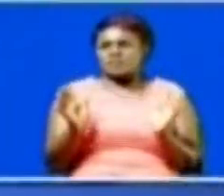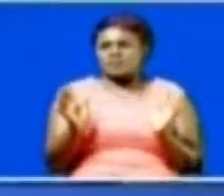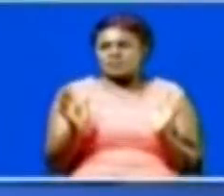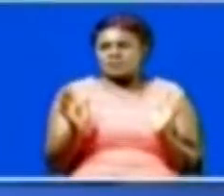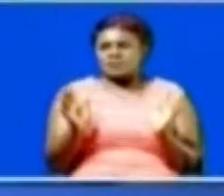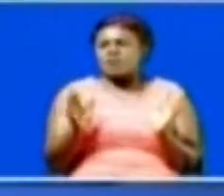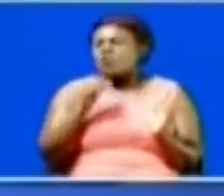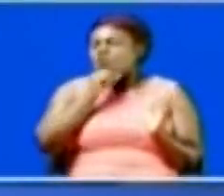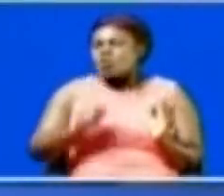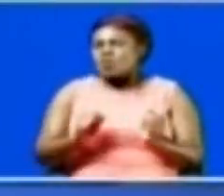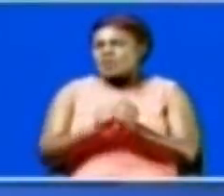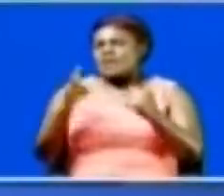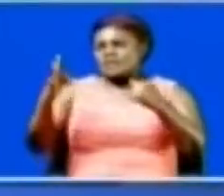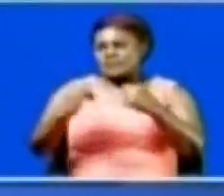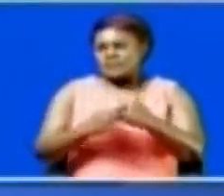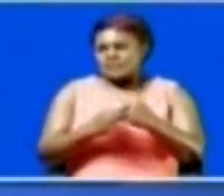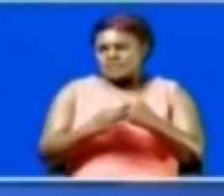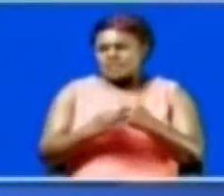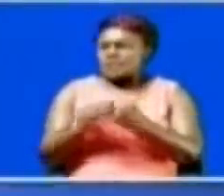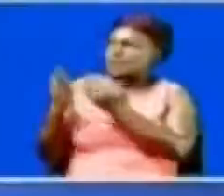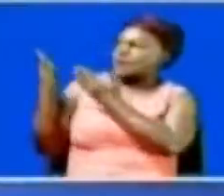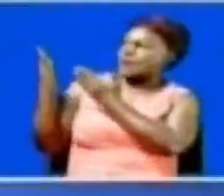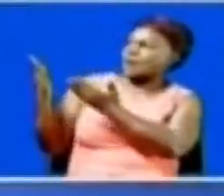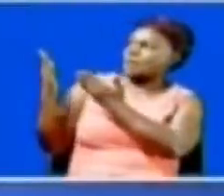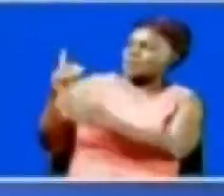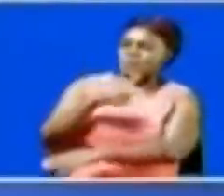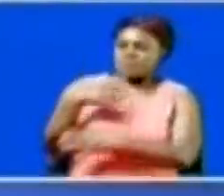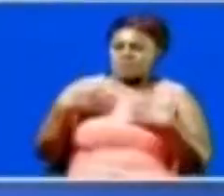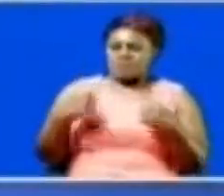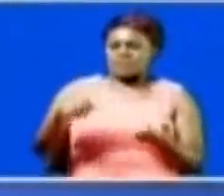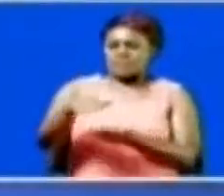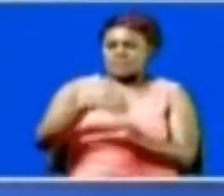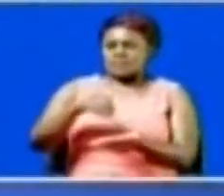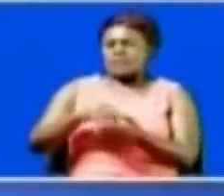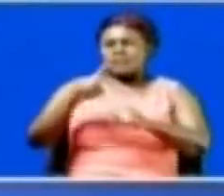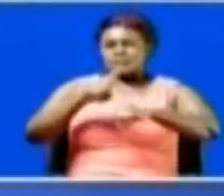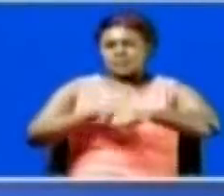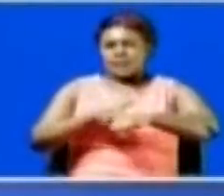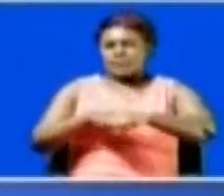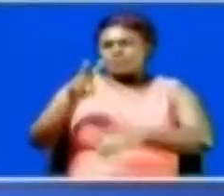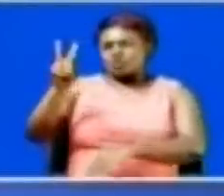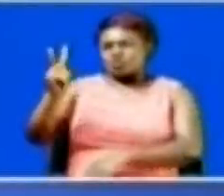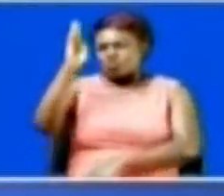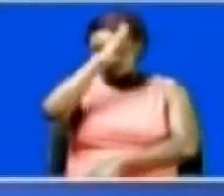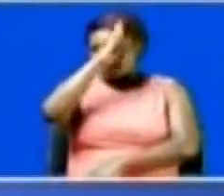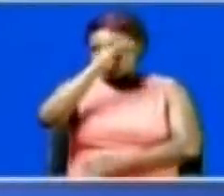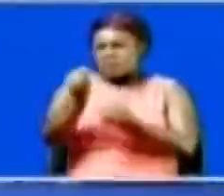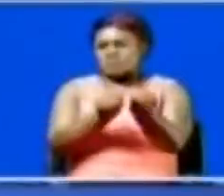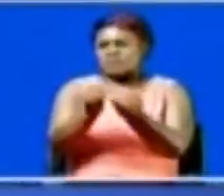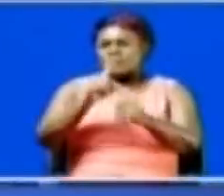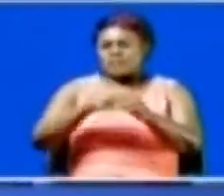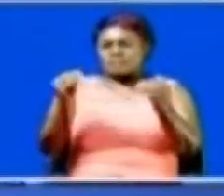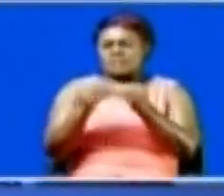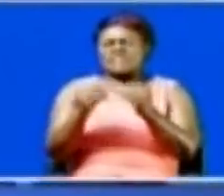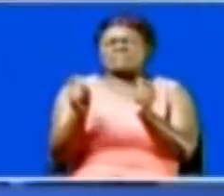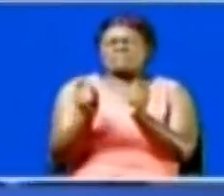The 18-year-old was briefly admitted at Maristops Muera Health Center in Kayole at around 2 p.m. Saturday. When we met her, she